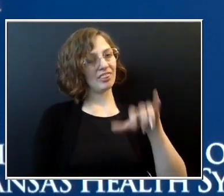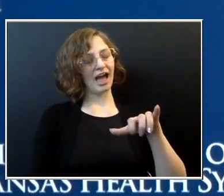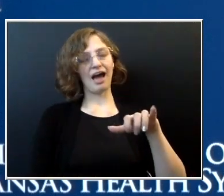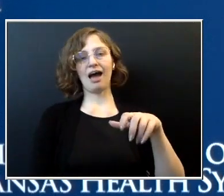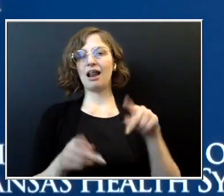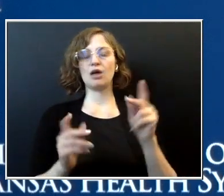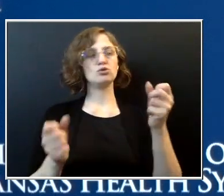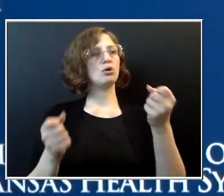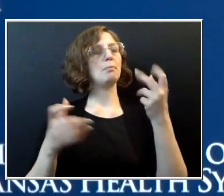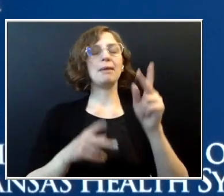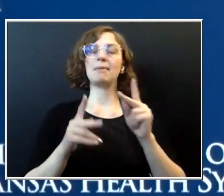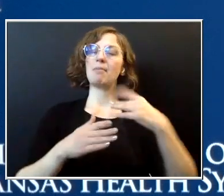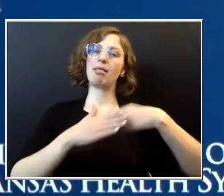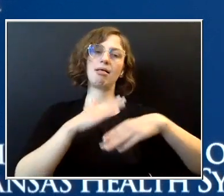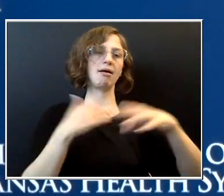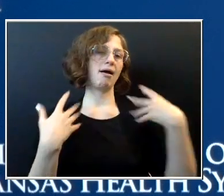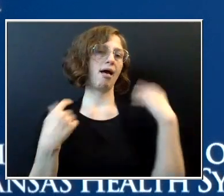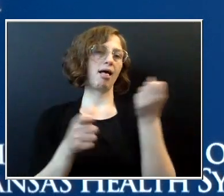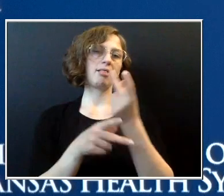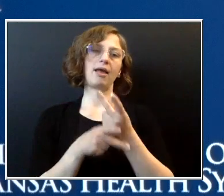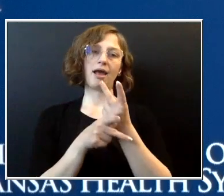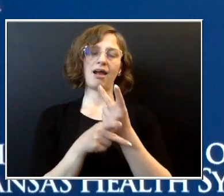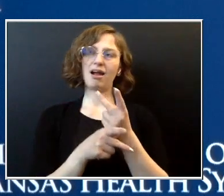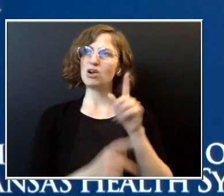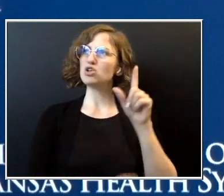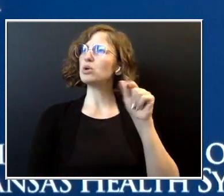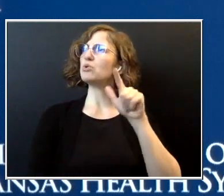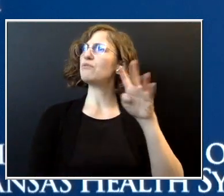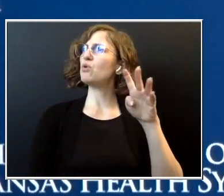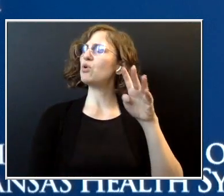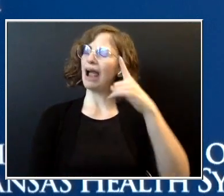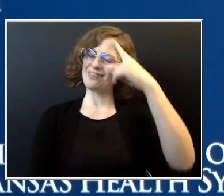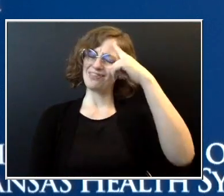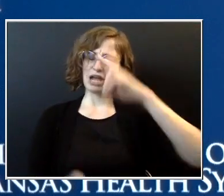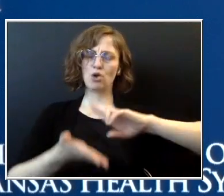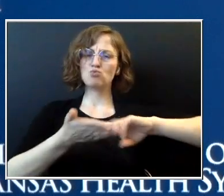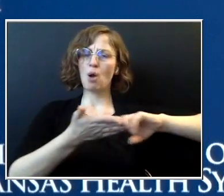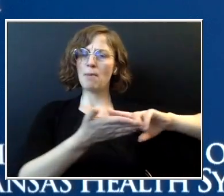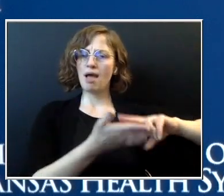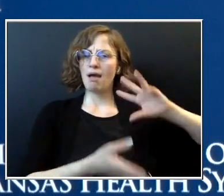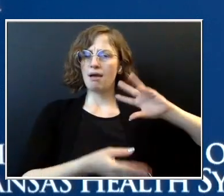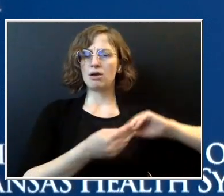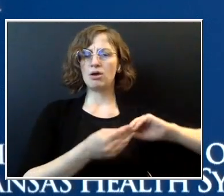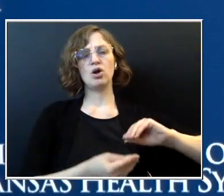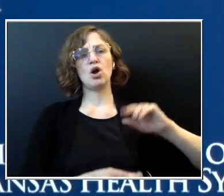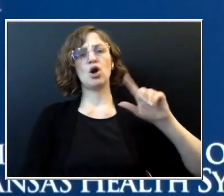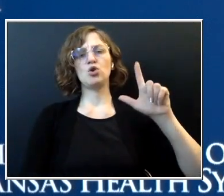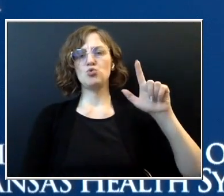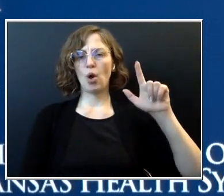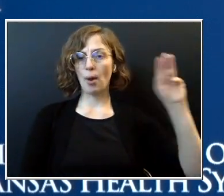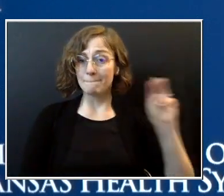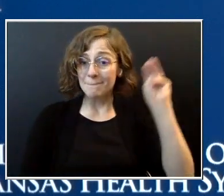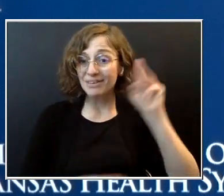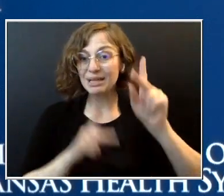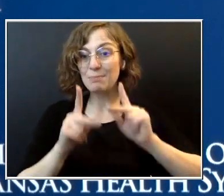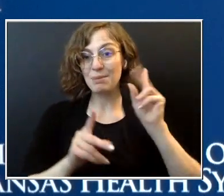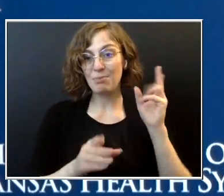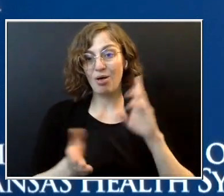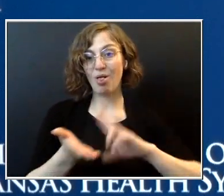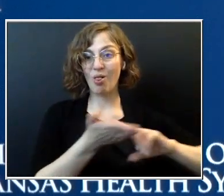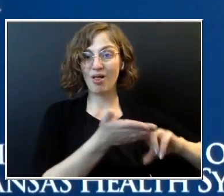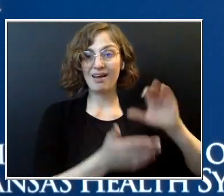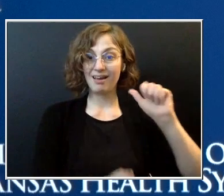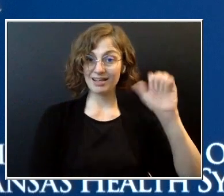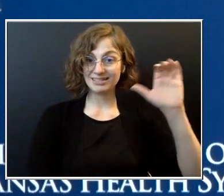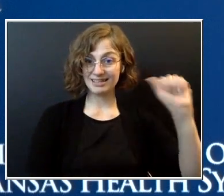in 2024, I think enrollment was like 21 million people. So it is vital, and certainly we need more enrollment and more people to have